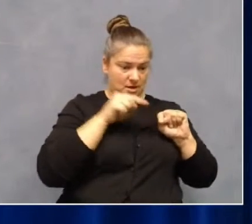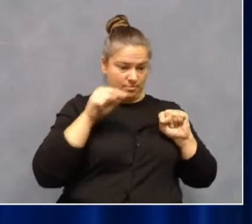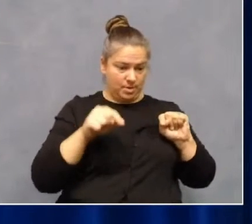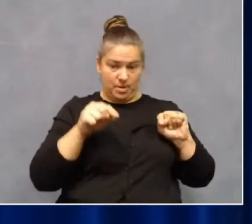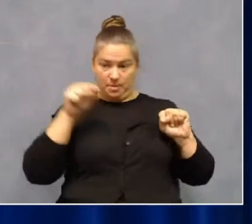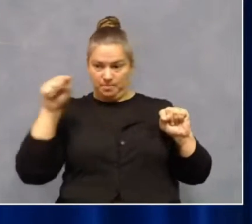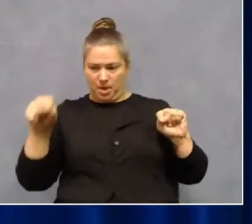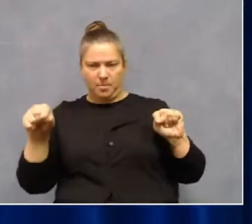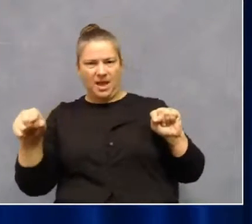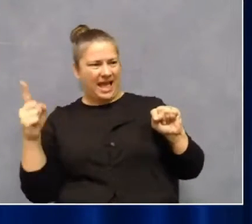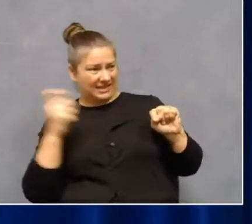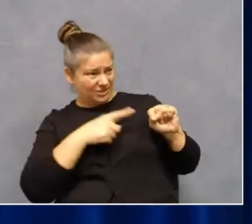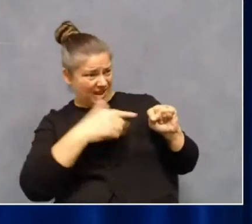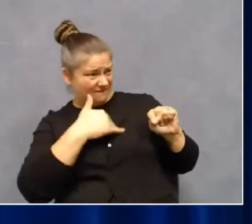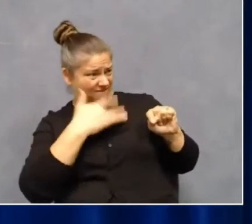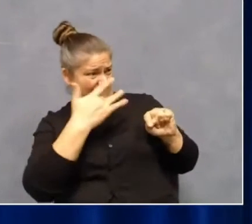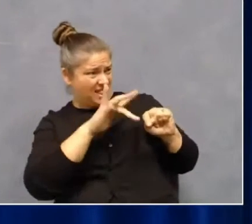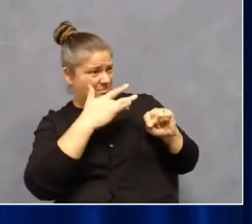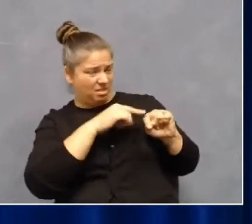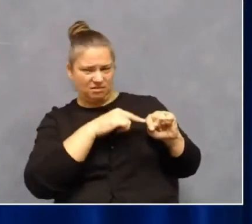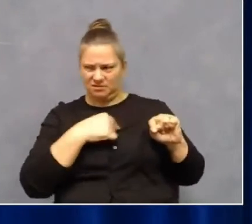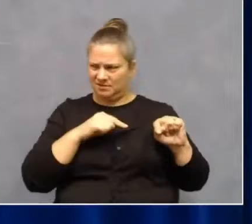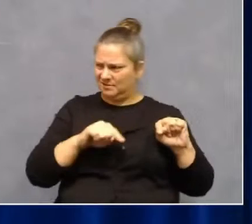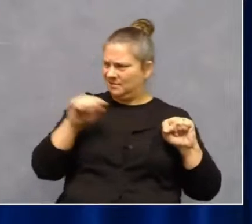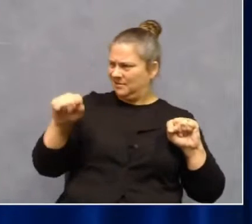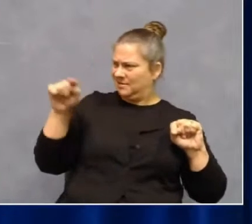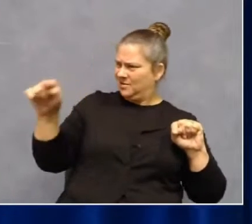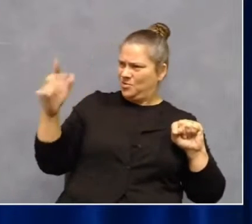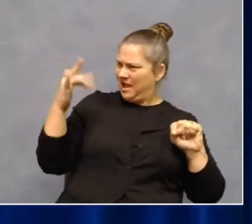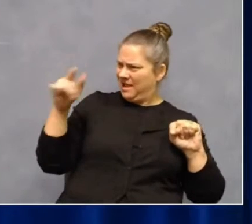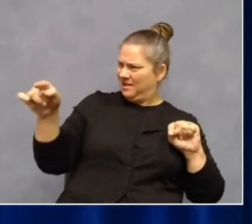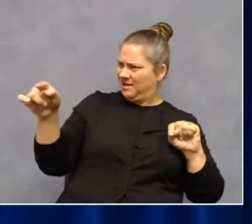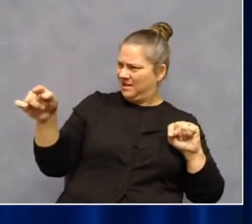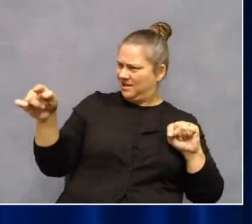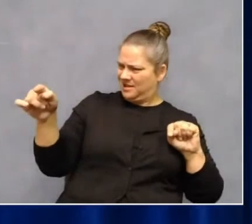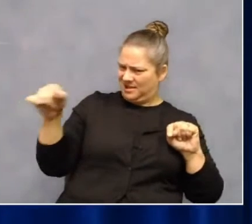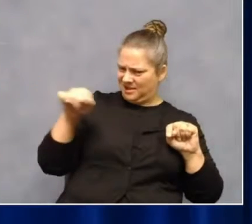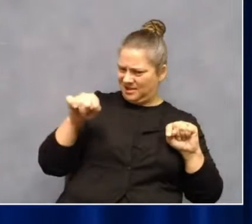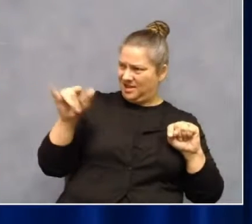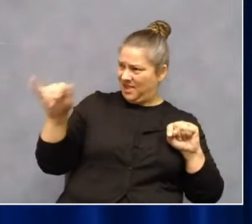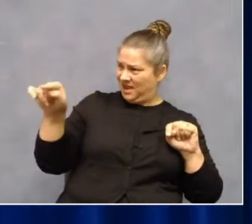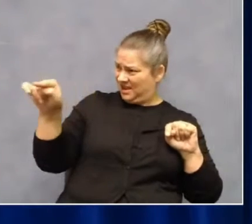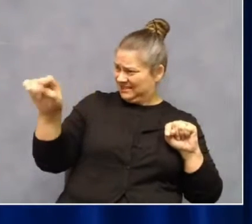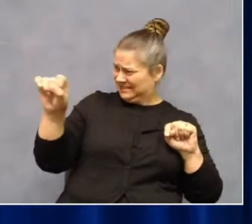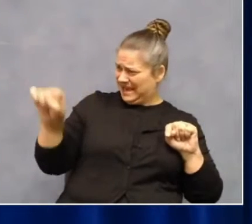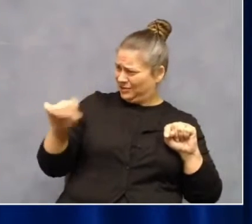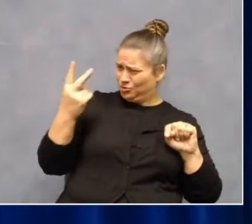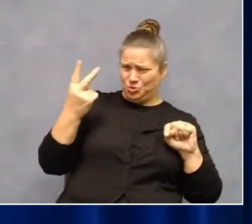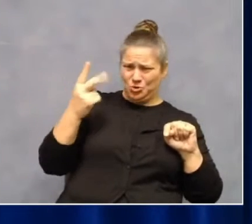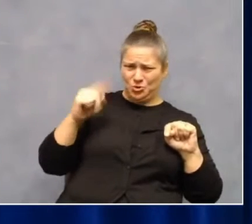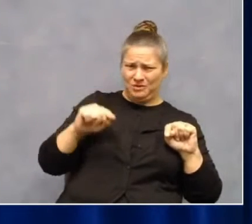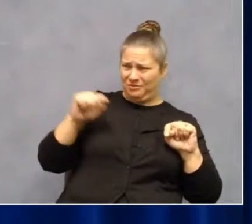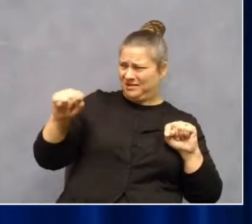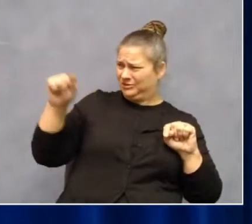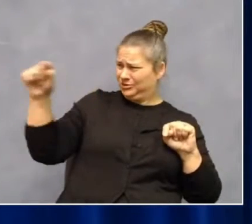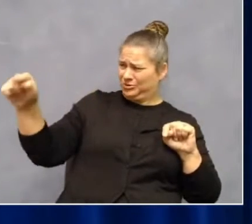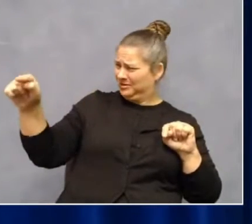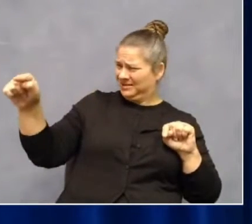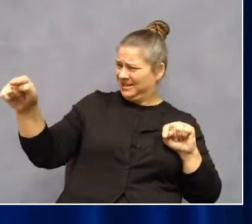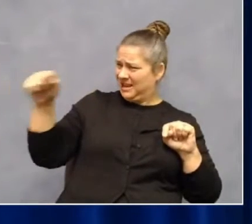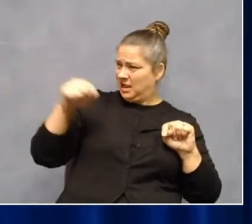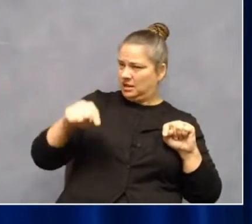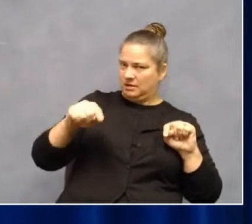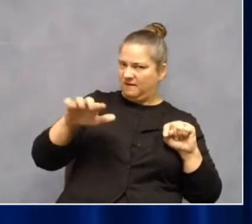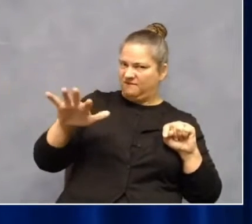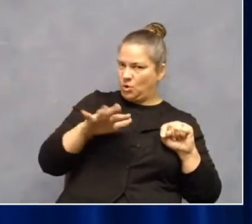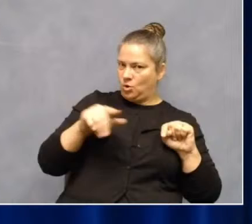Kentucky. And I spoke with the state health official from that state who was already aware of this, and we had a discussion about the things we can do to